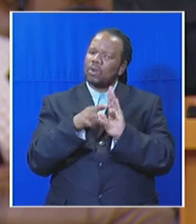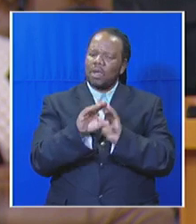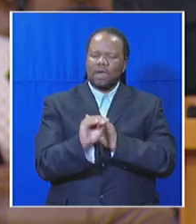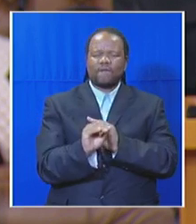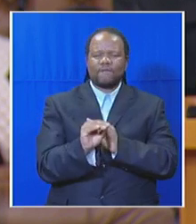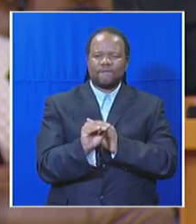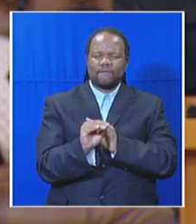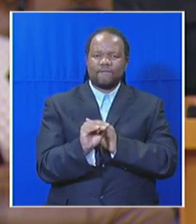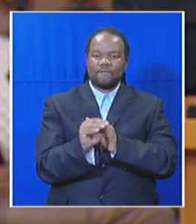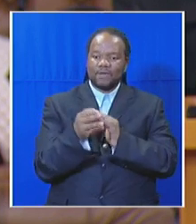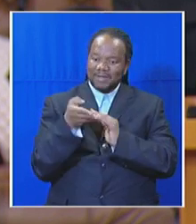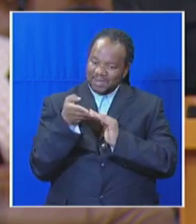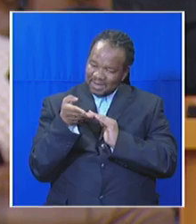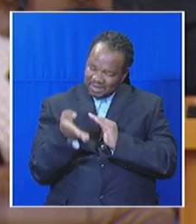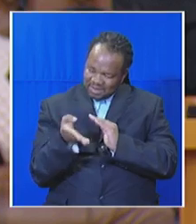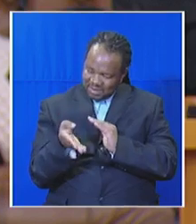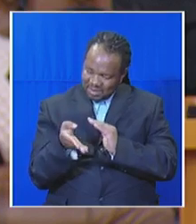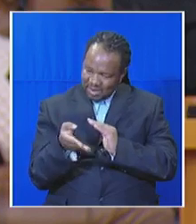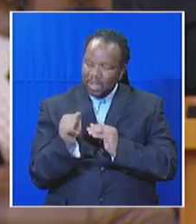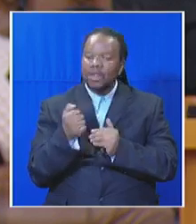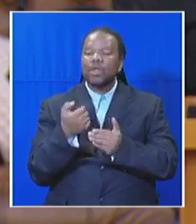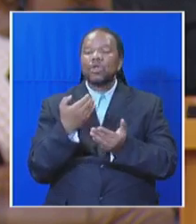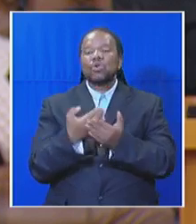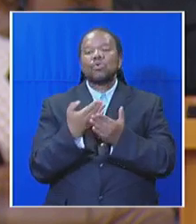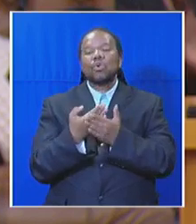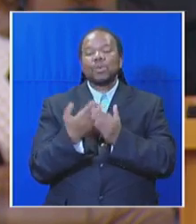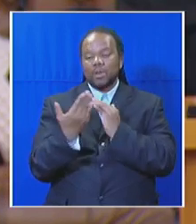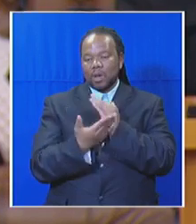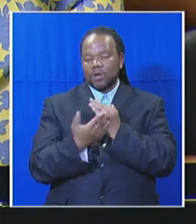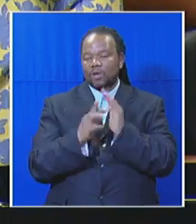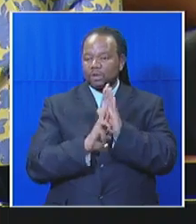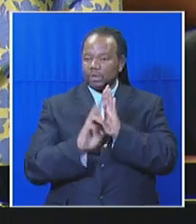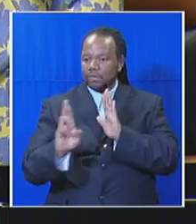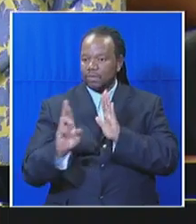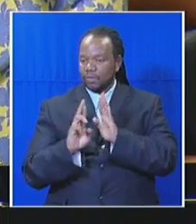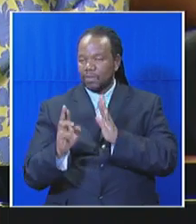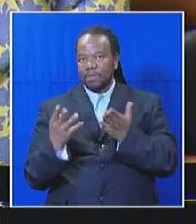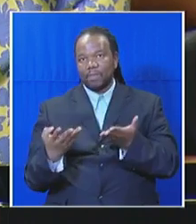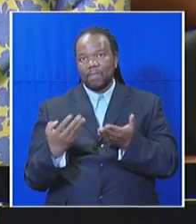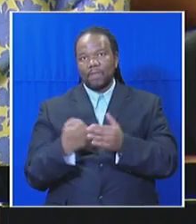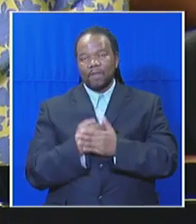in economic diplomacy program. Thank you. Honorable the President.